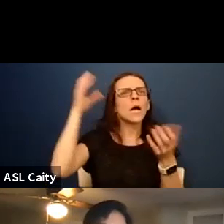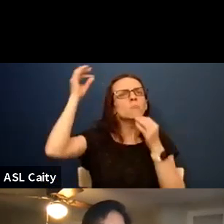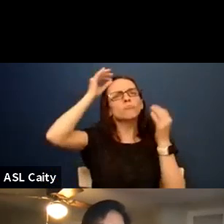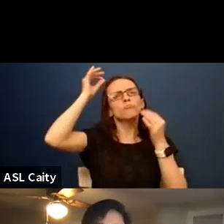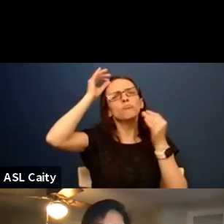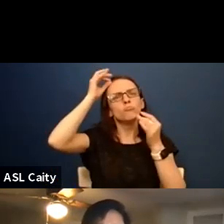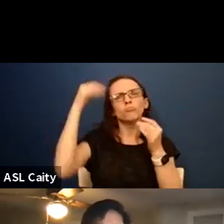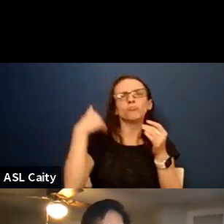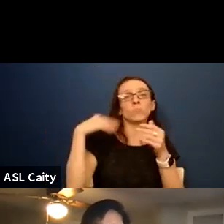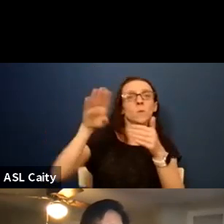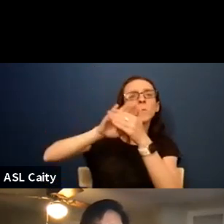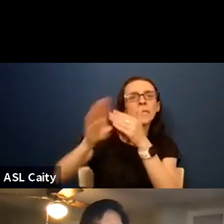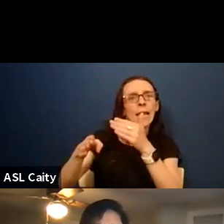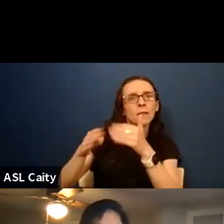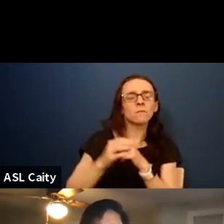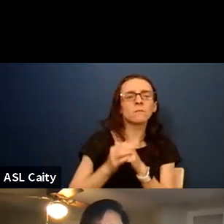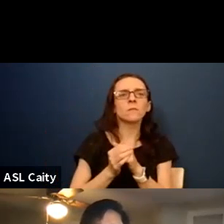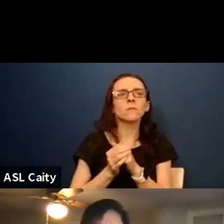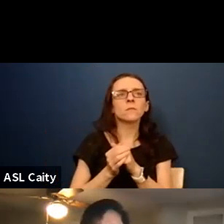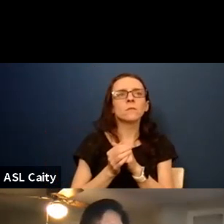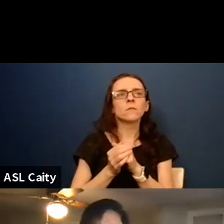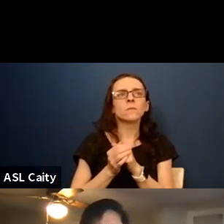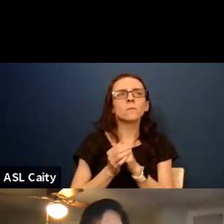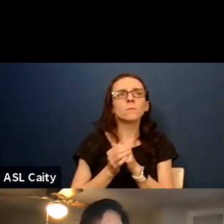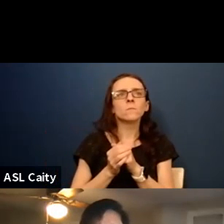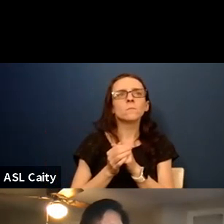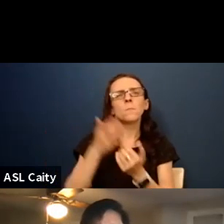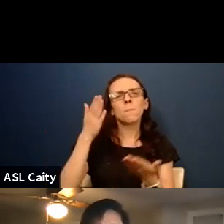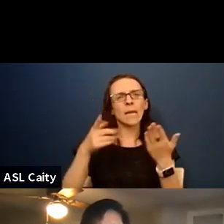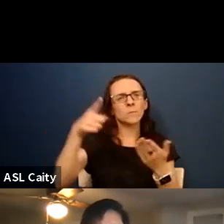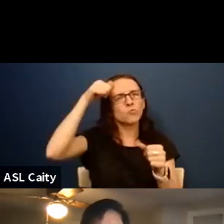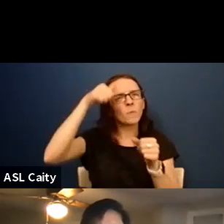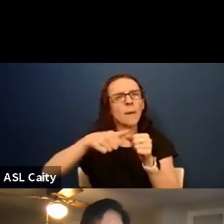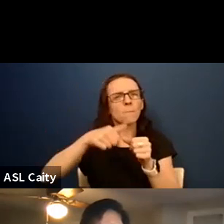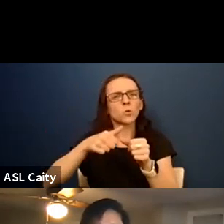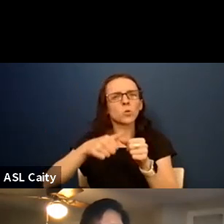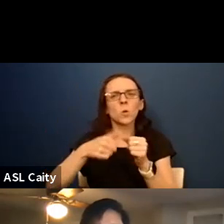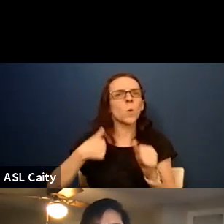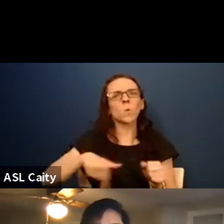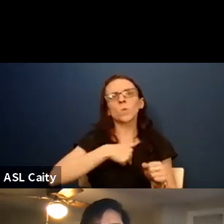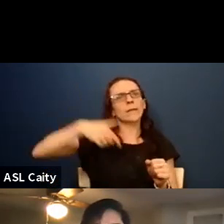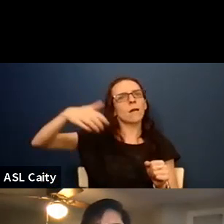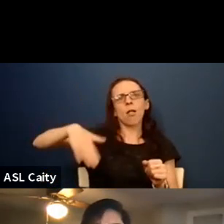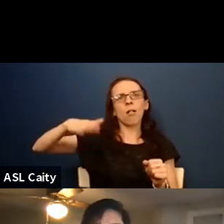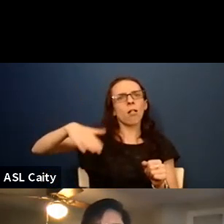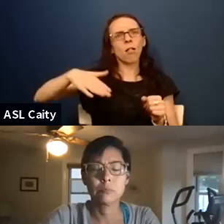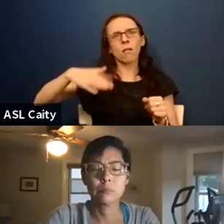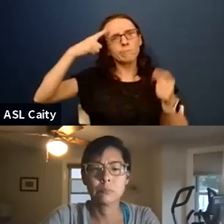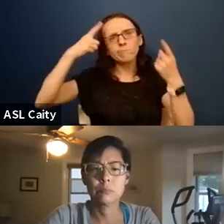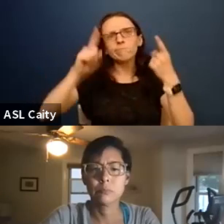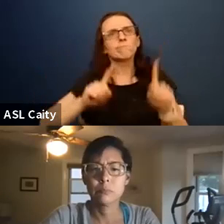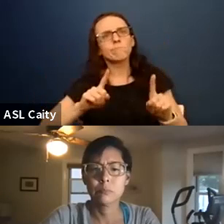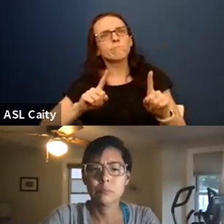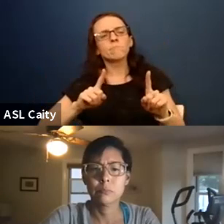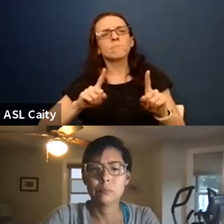weekend. And if you remember, we did not come to closure on